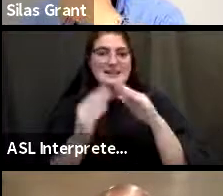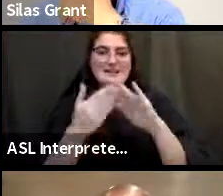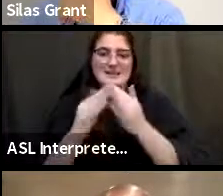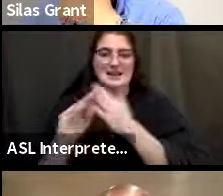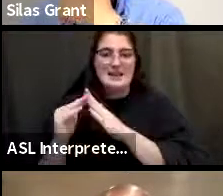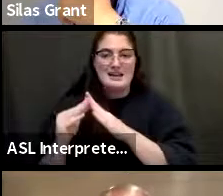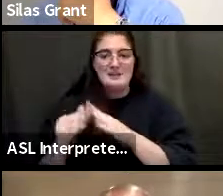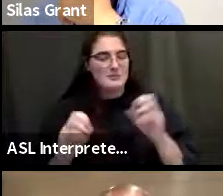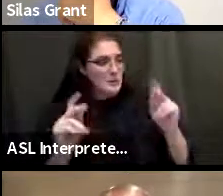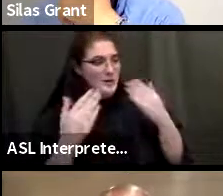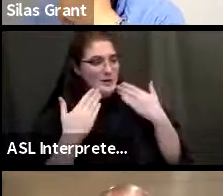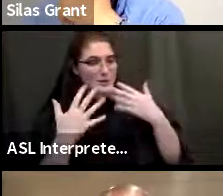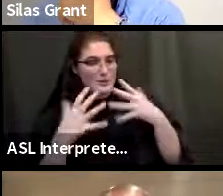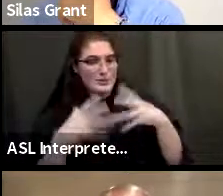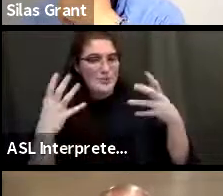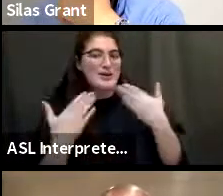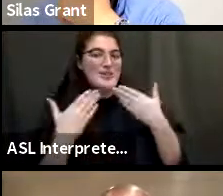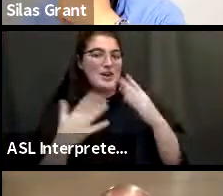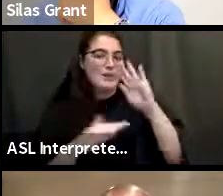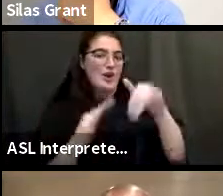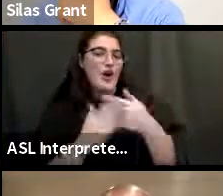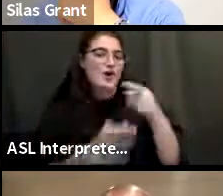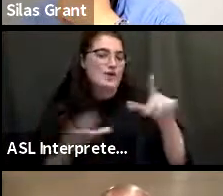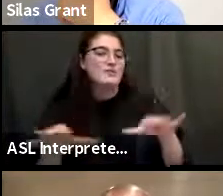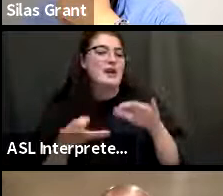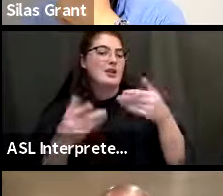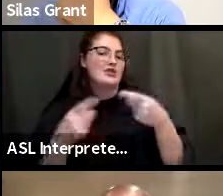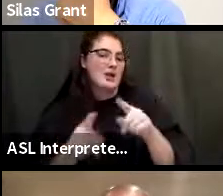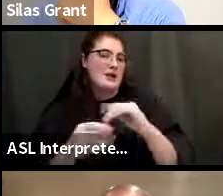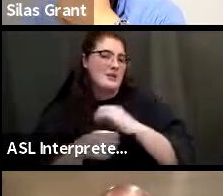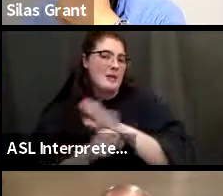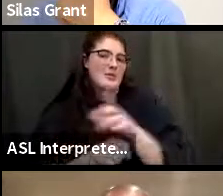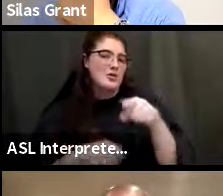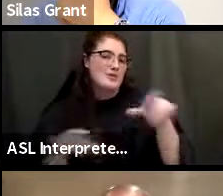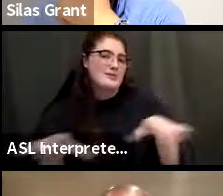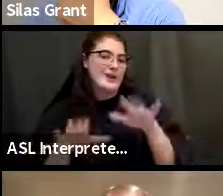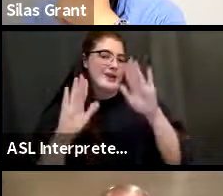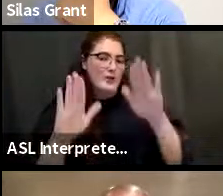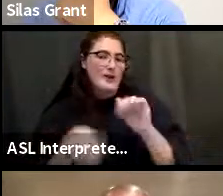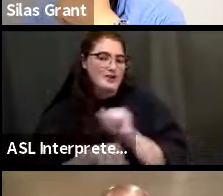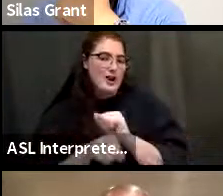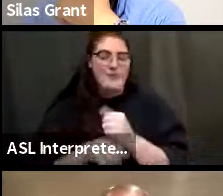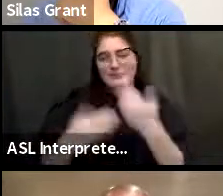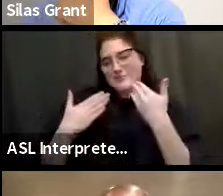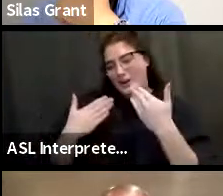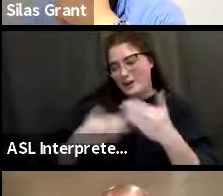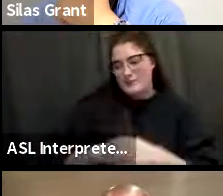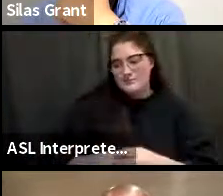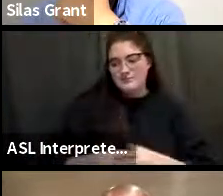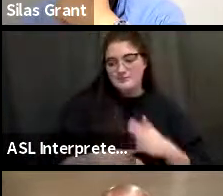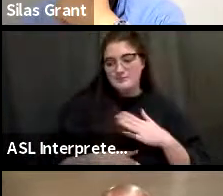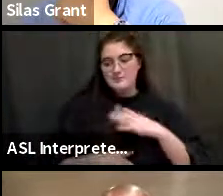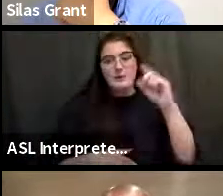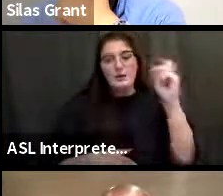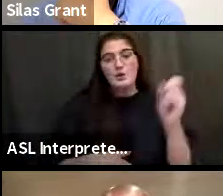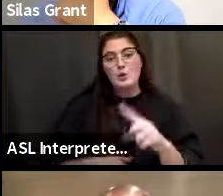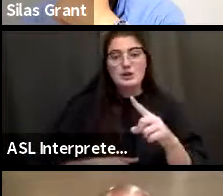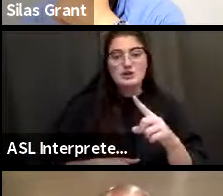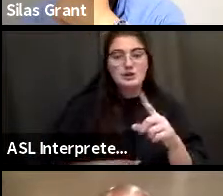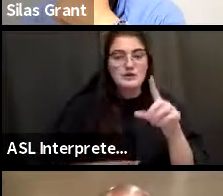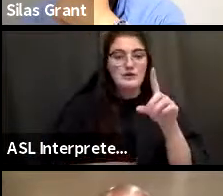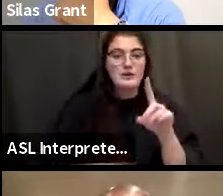All right, thank you so much. Thank you for all you've done during the pandemic, Mayor. You've done a great job. Thank you, ma'am. All right, my question for Del McFadden,